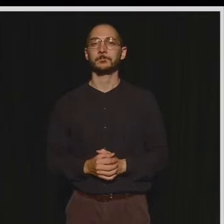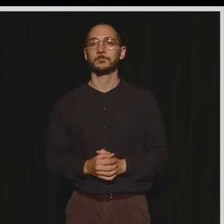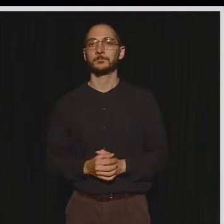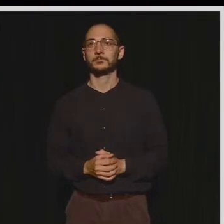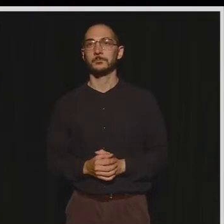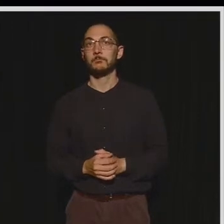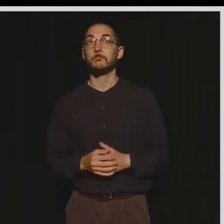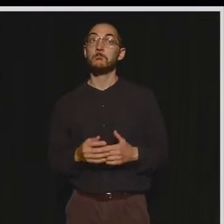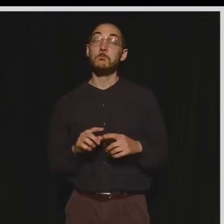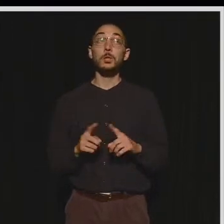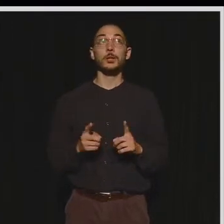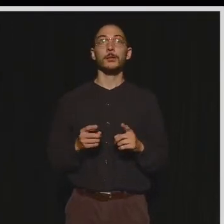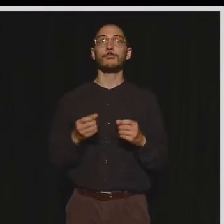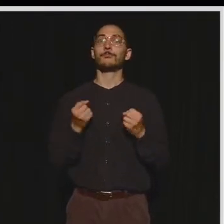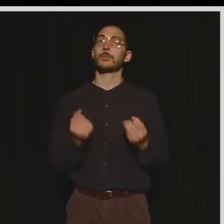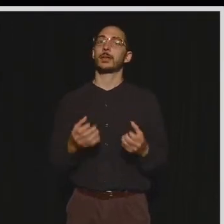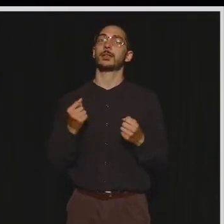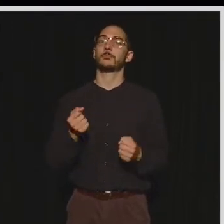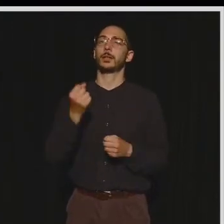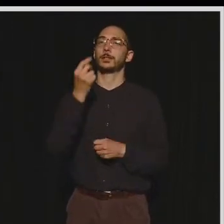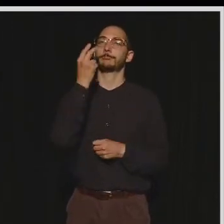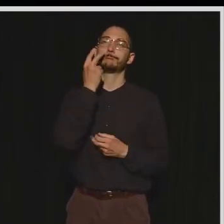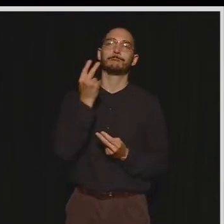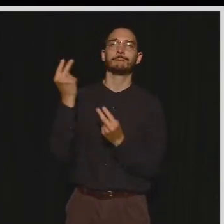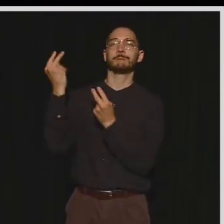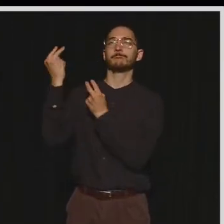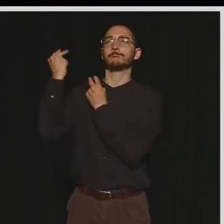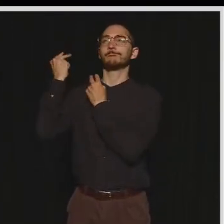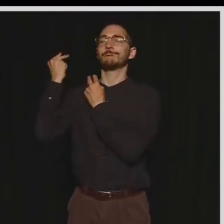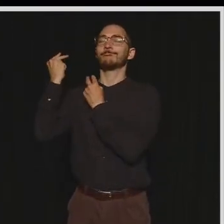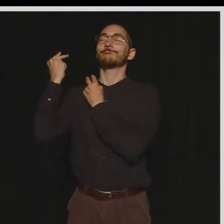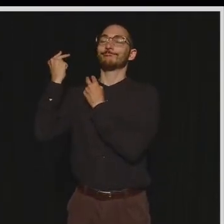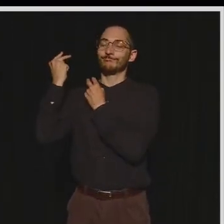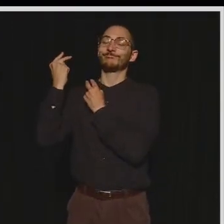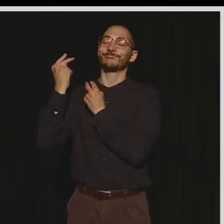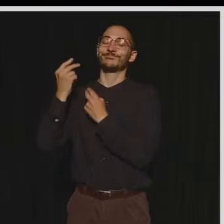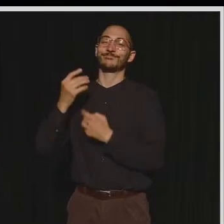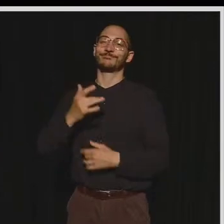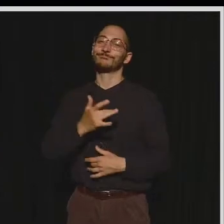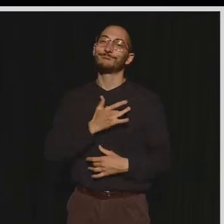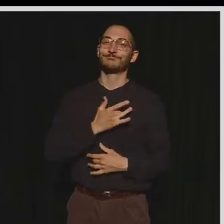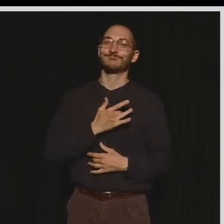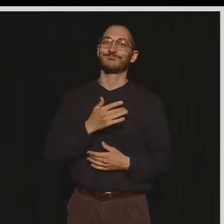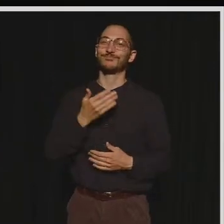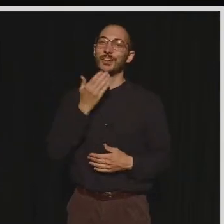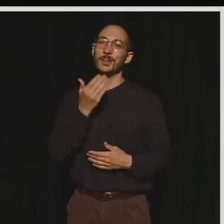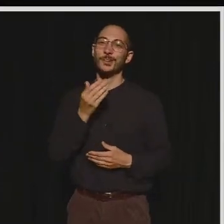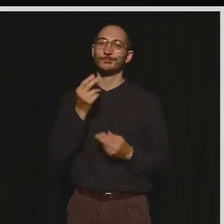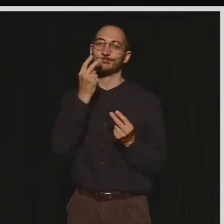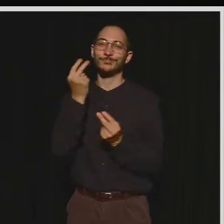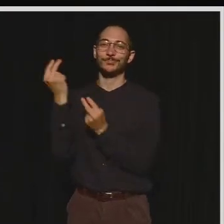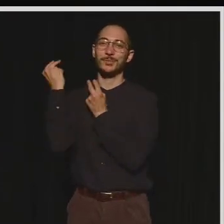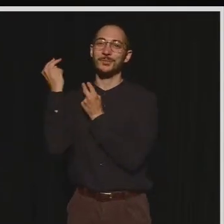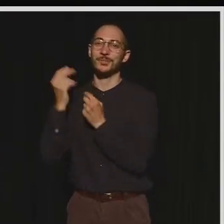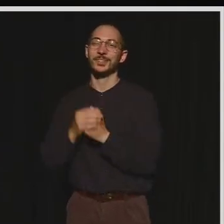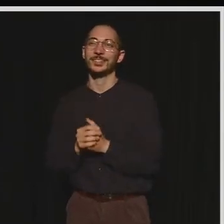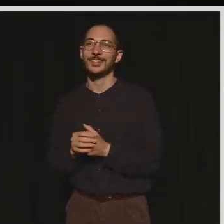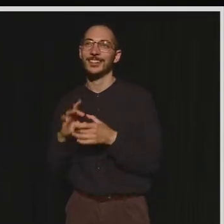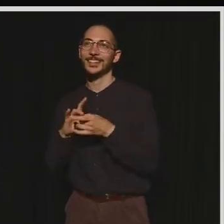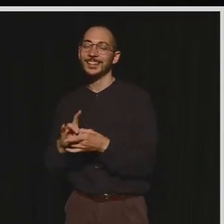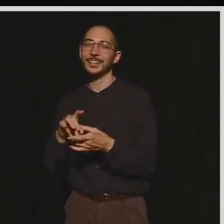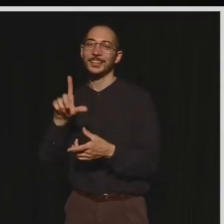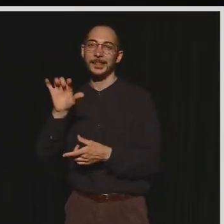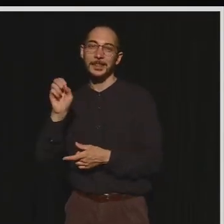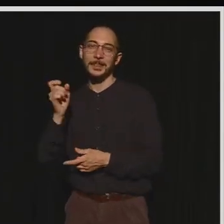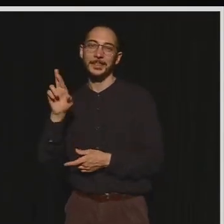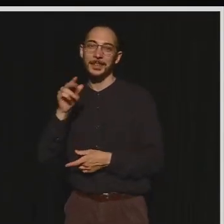leather queers and lots of memories, lots and lots of memories, lots of thoughts. Well, you mentioned this. Now,